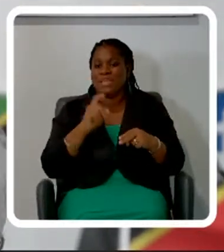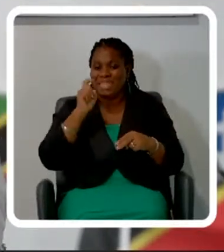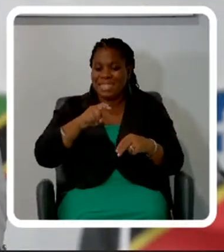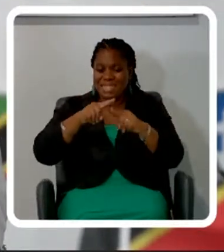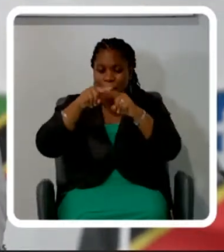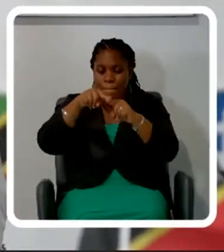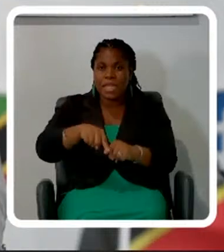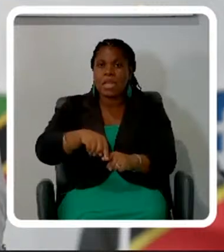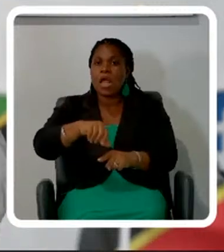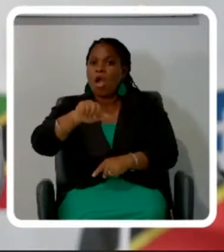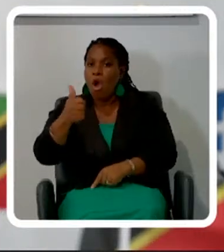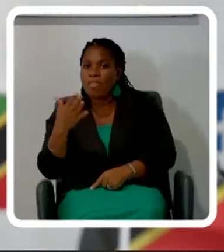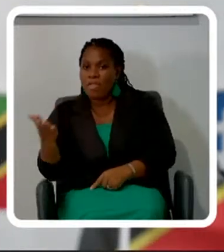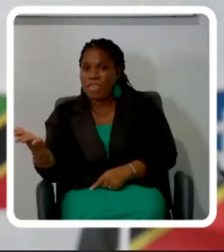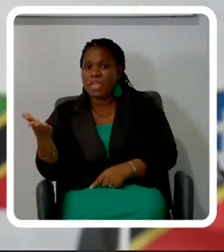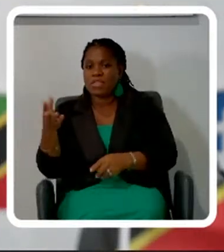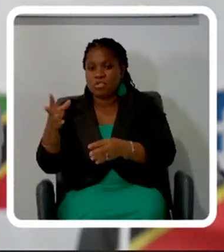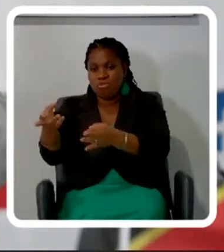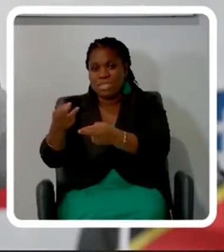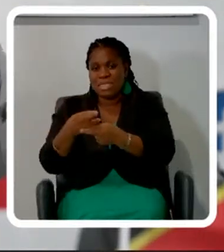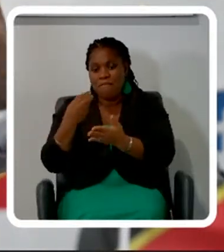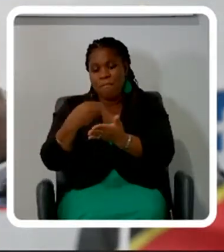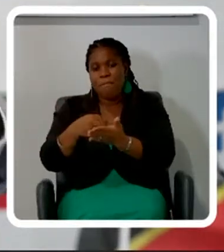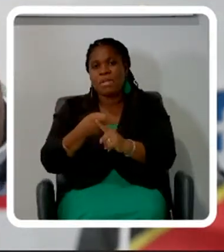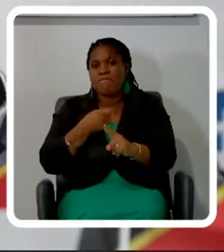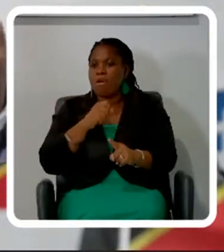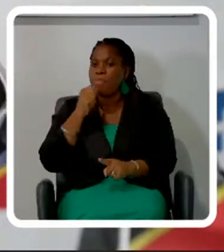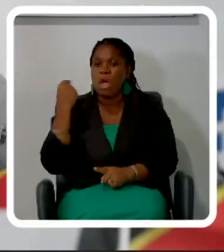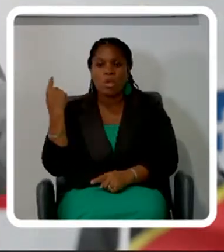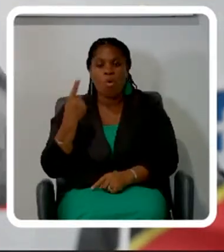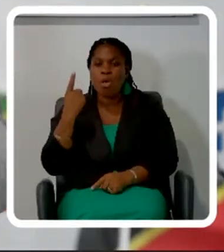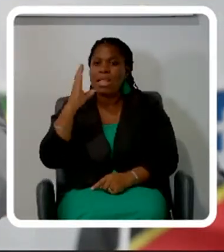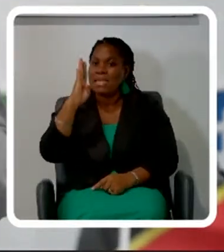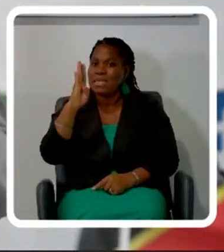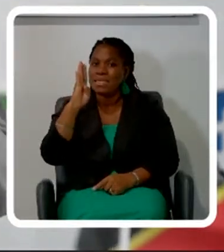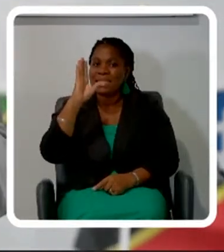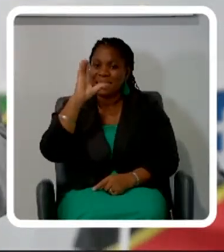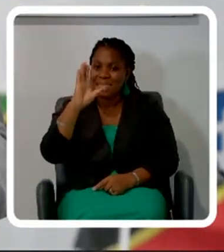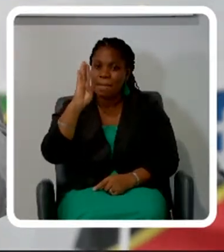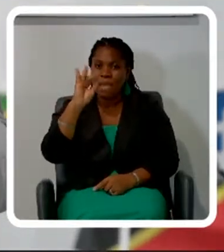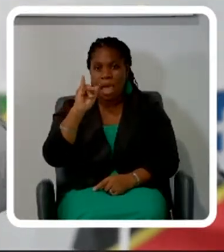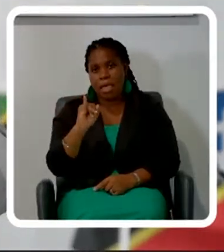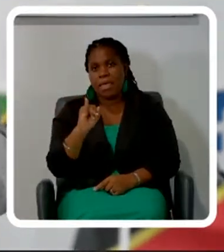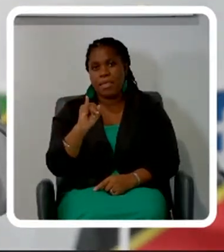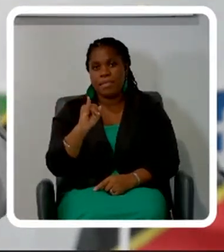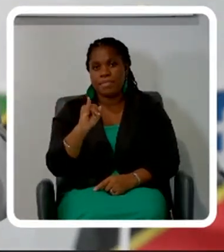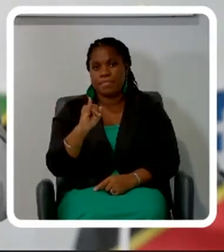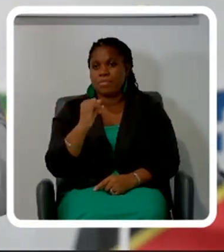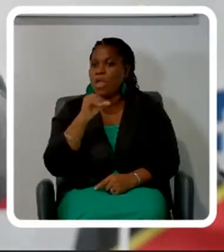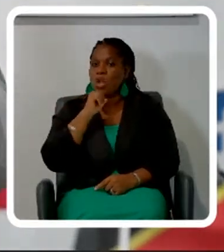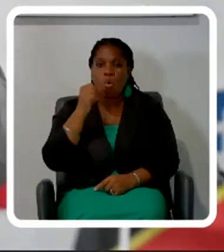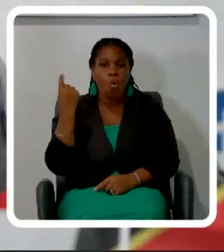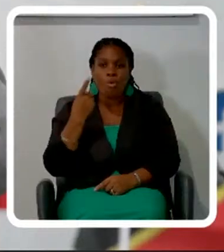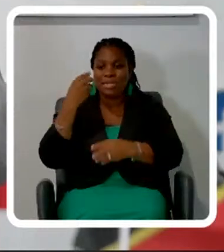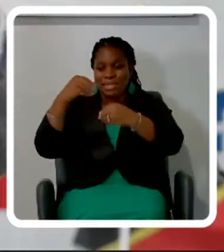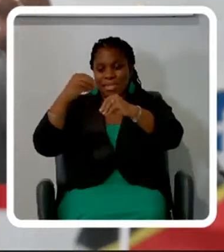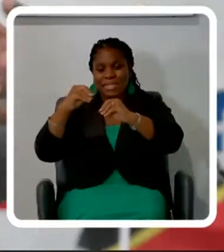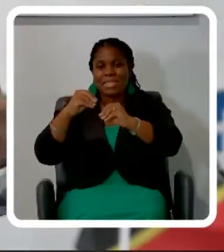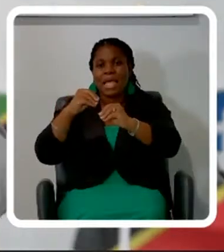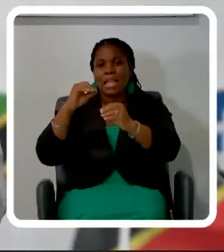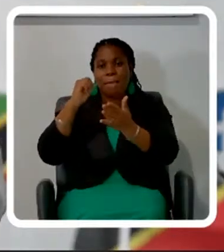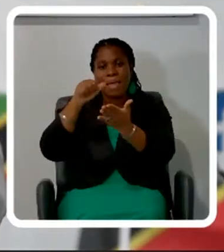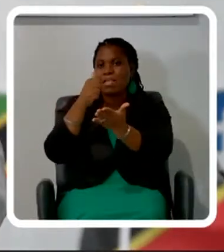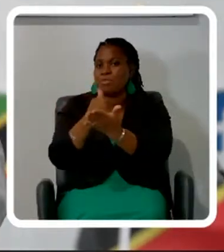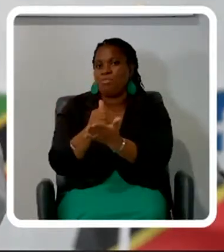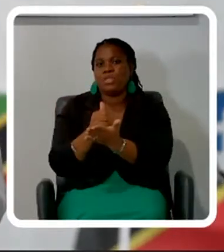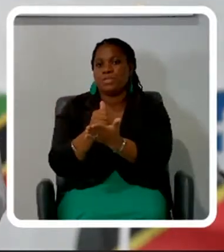the region. And I'm happy that St. Kitts and Nevis was recognized for its transition, even though we know it's challenging